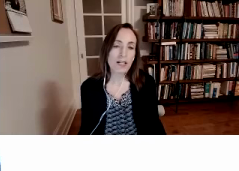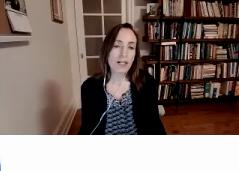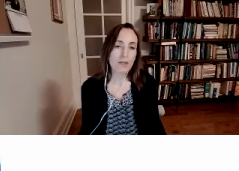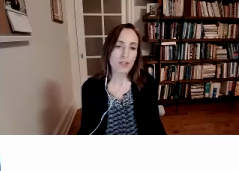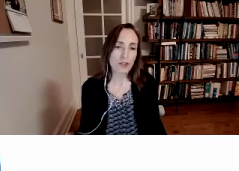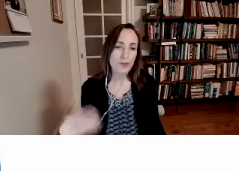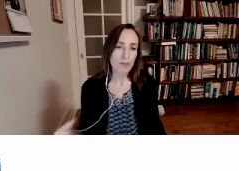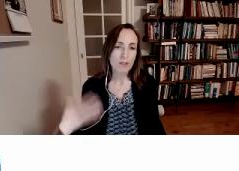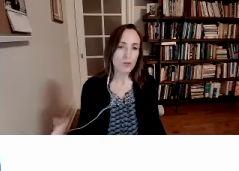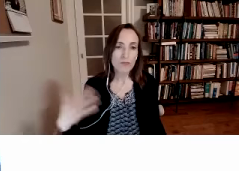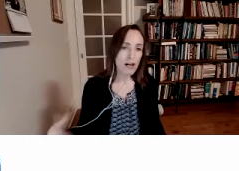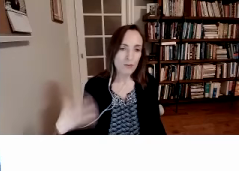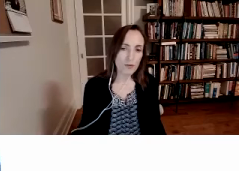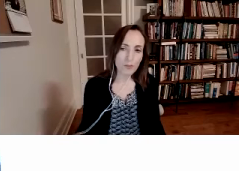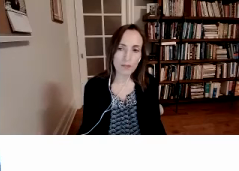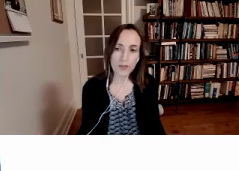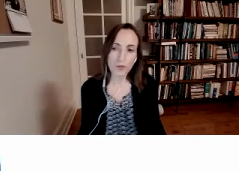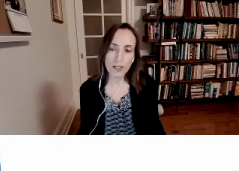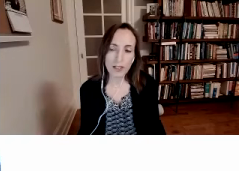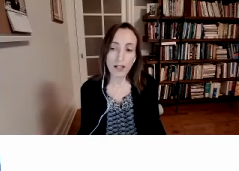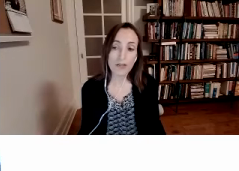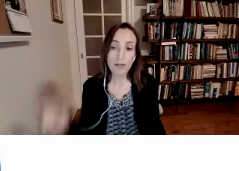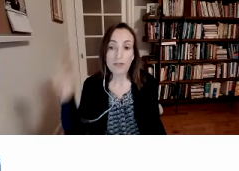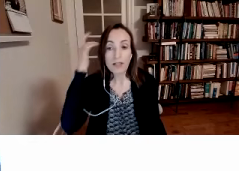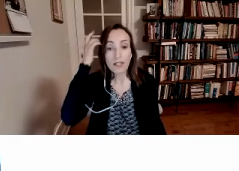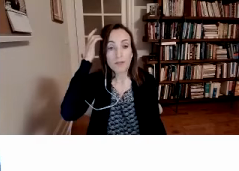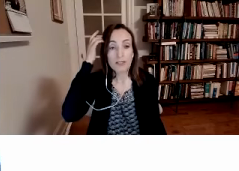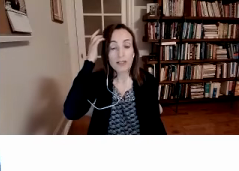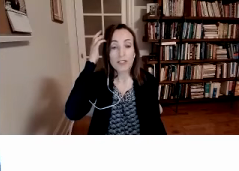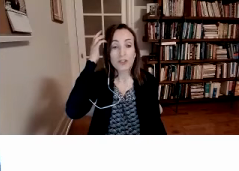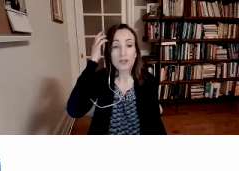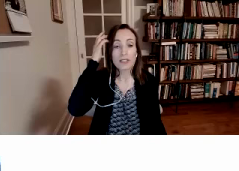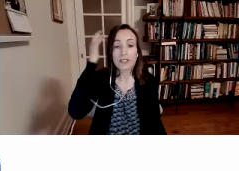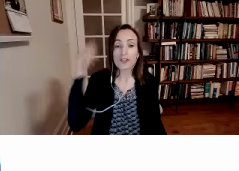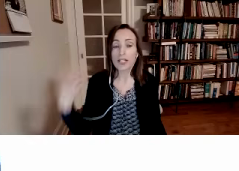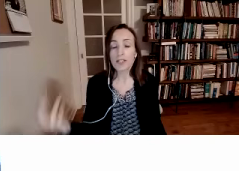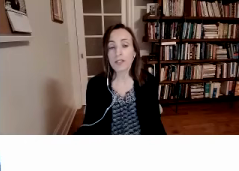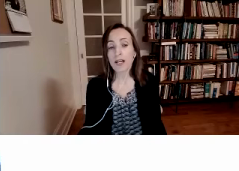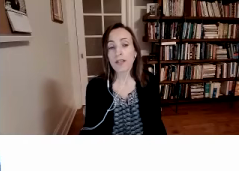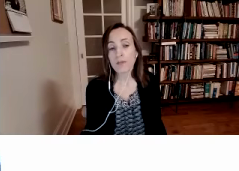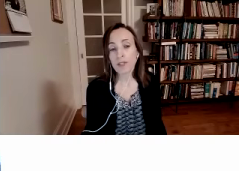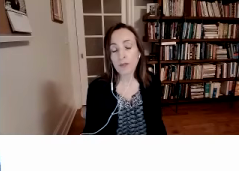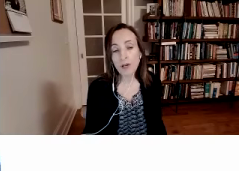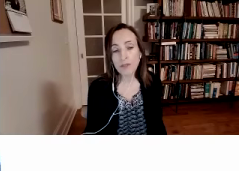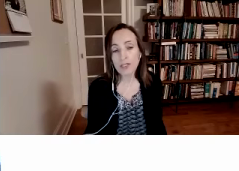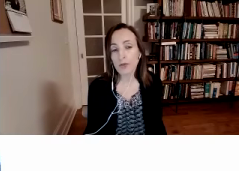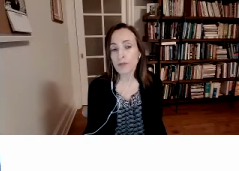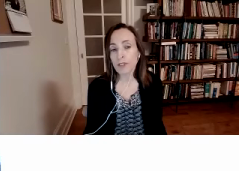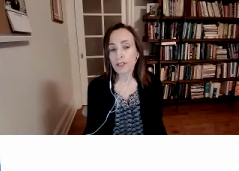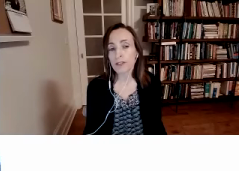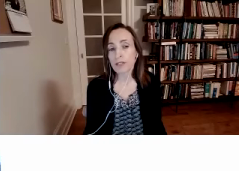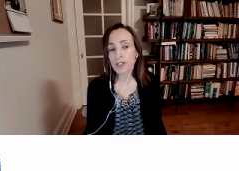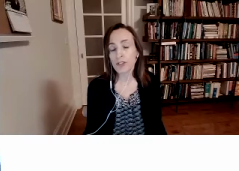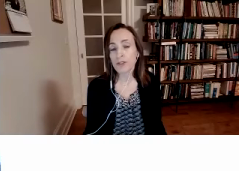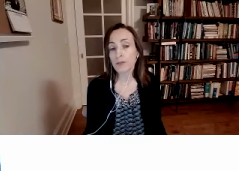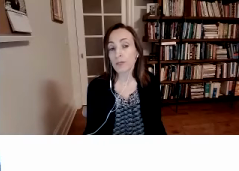successively in two separate sort of rounds of prominence rating on the same text segment. And they do it in each case, they're marking prominence or